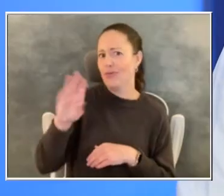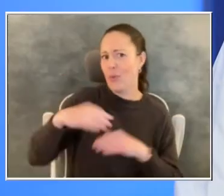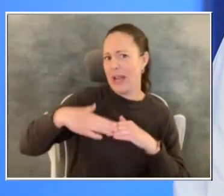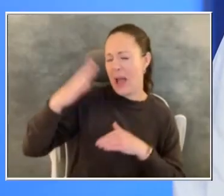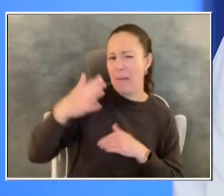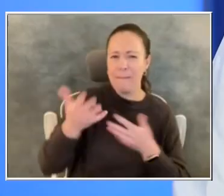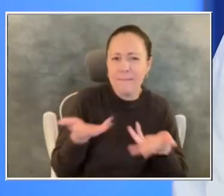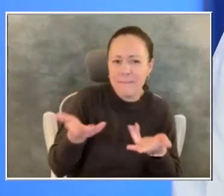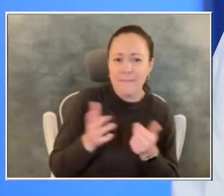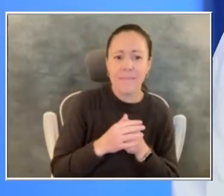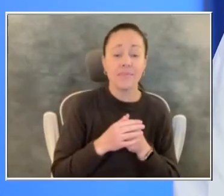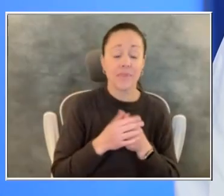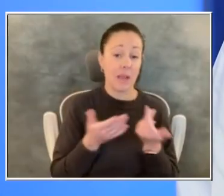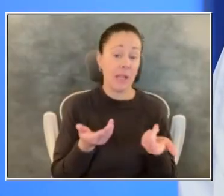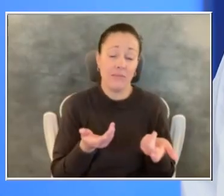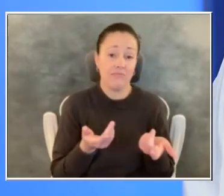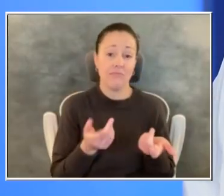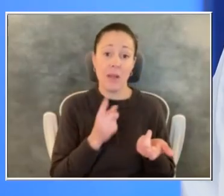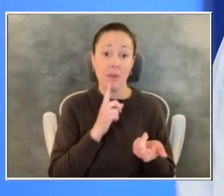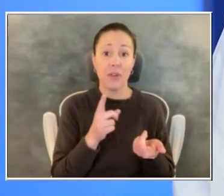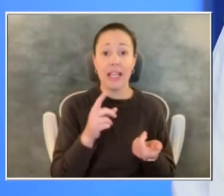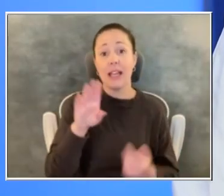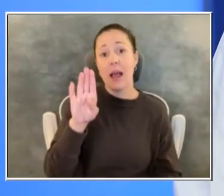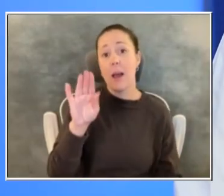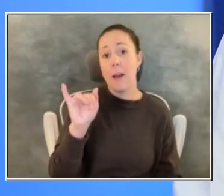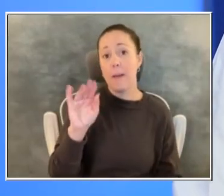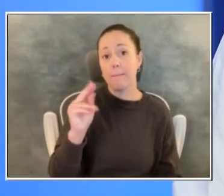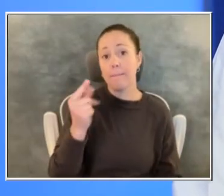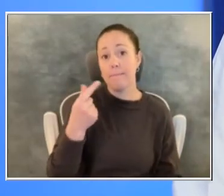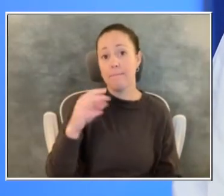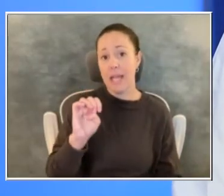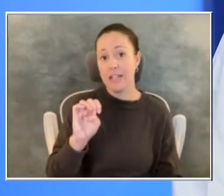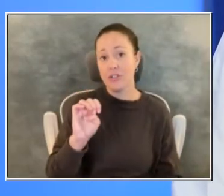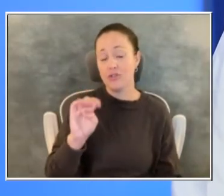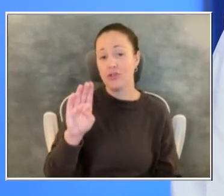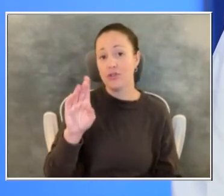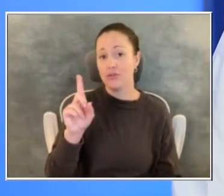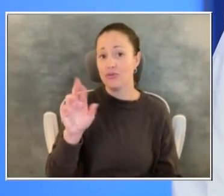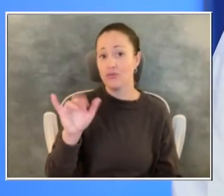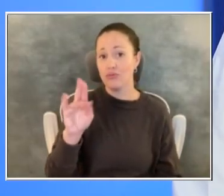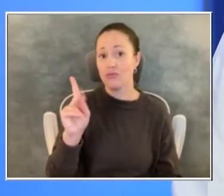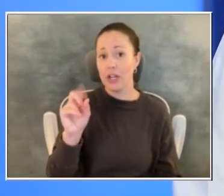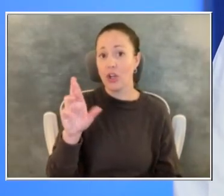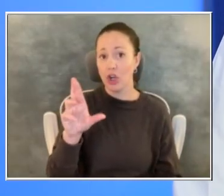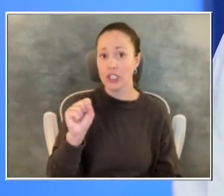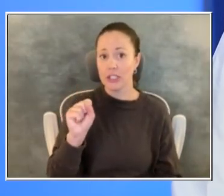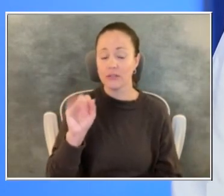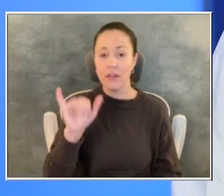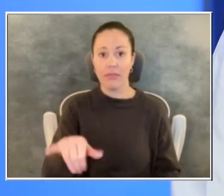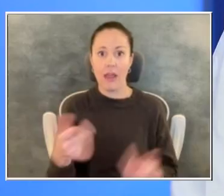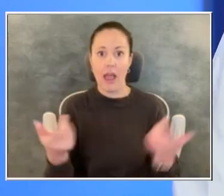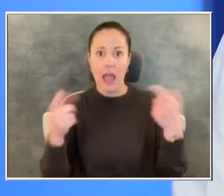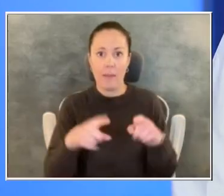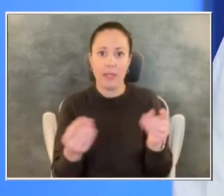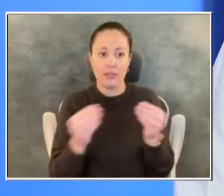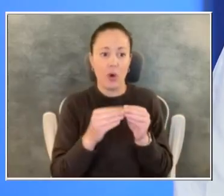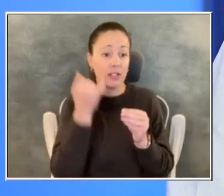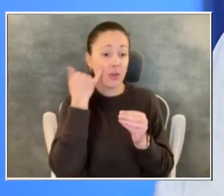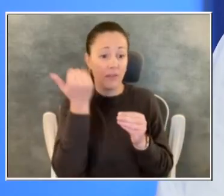Anybody who can, binge drinkers get this more. So anybody who would potentially binge drink, have acute